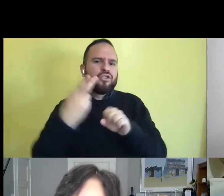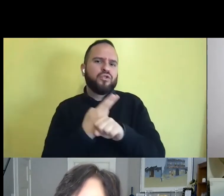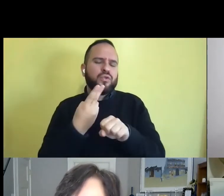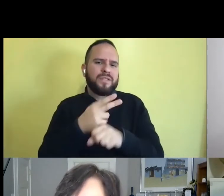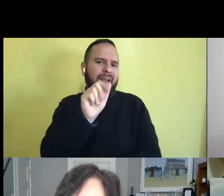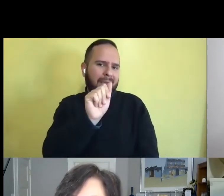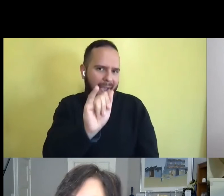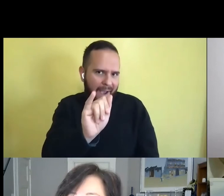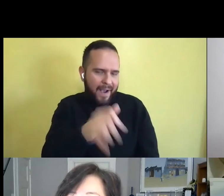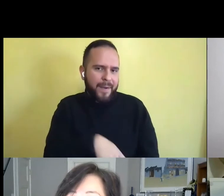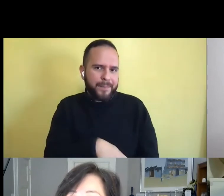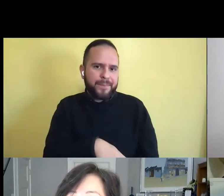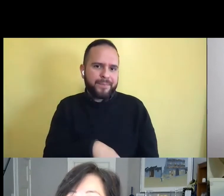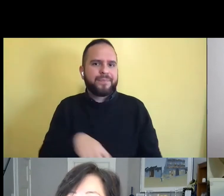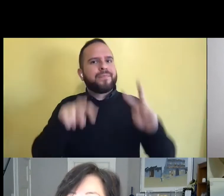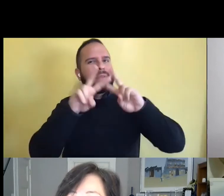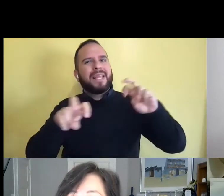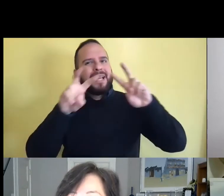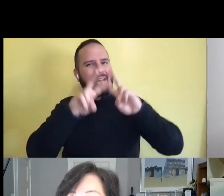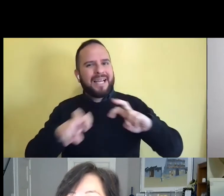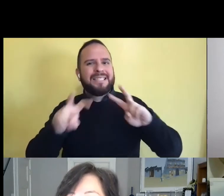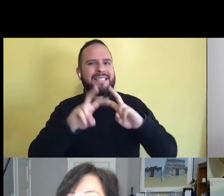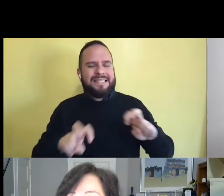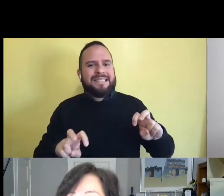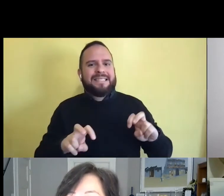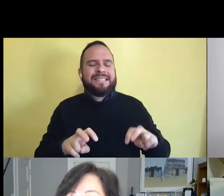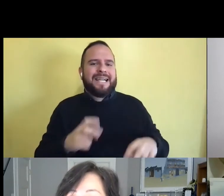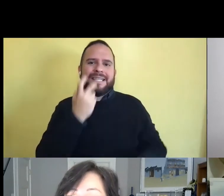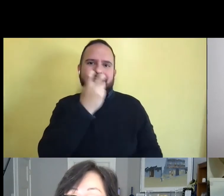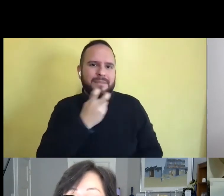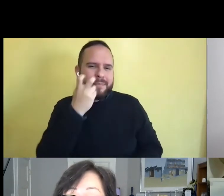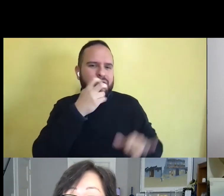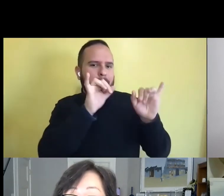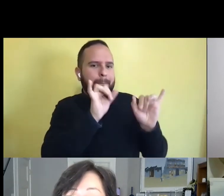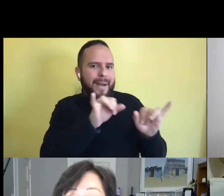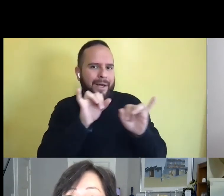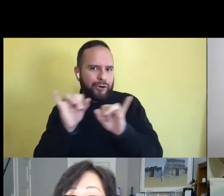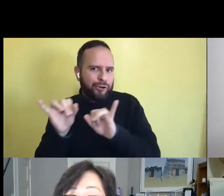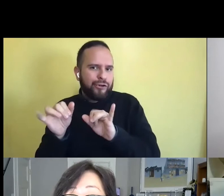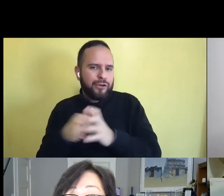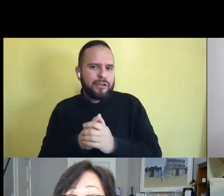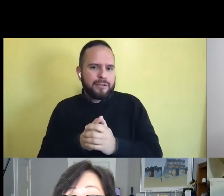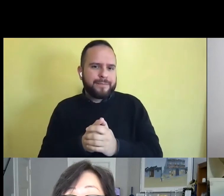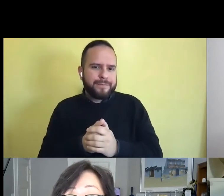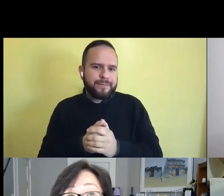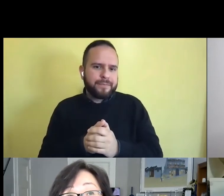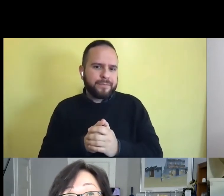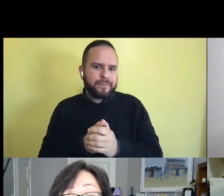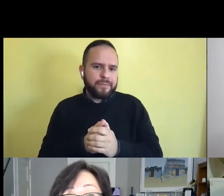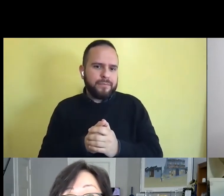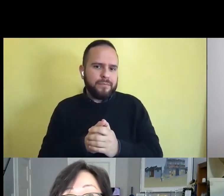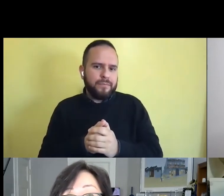AI, analyzing a speech pattern, which, you know, one of the